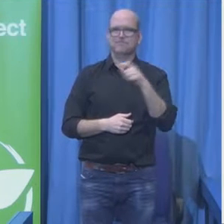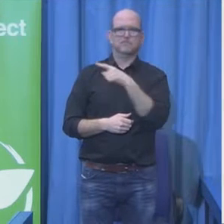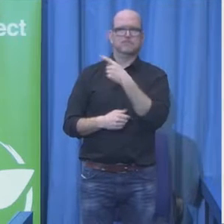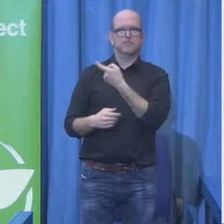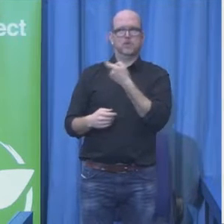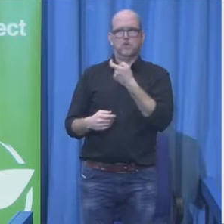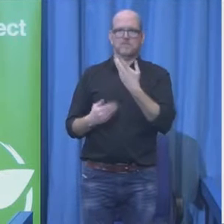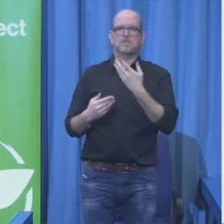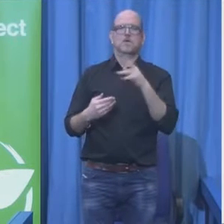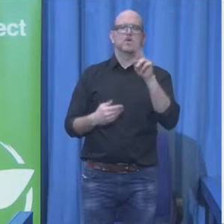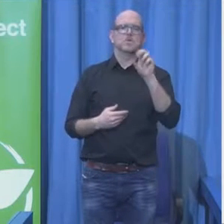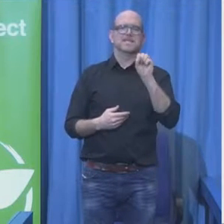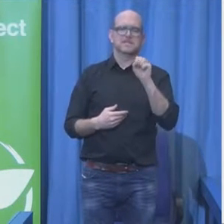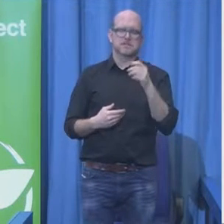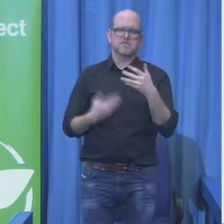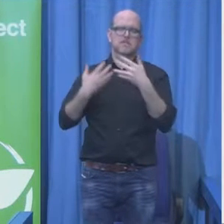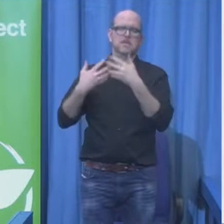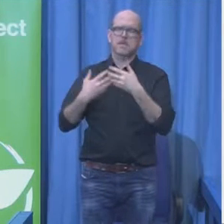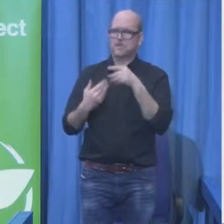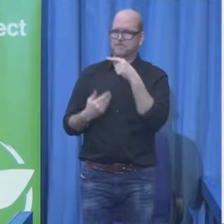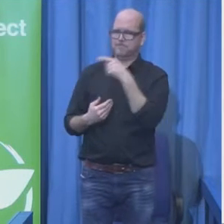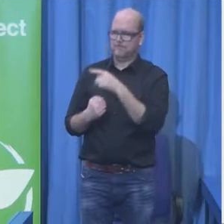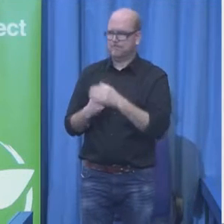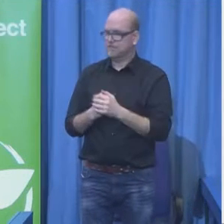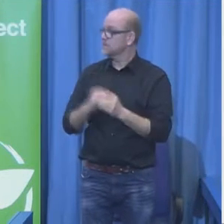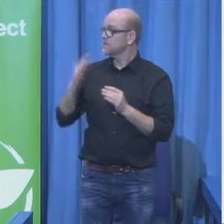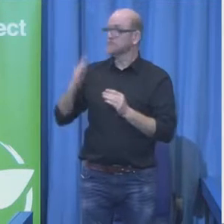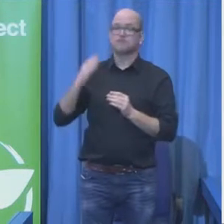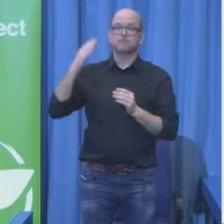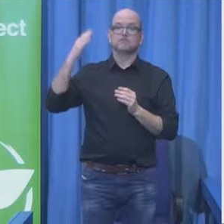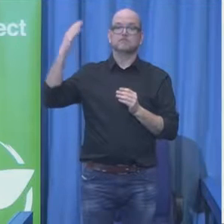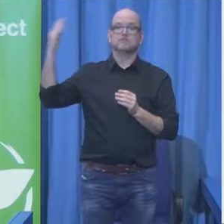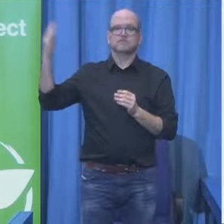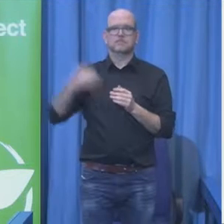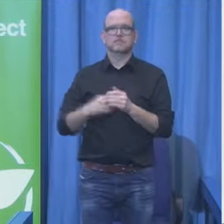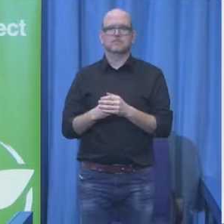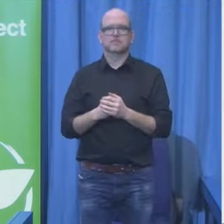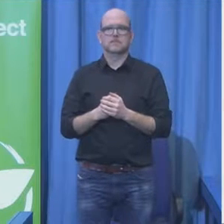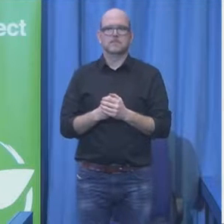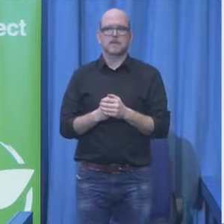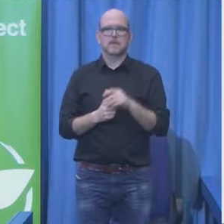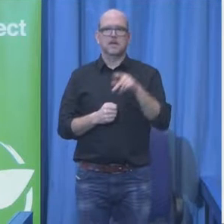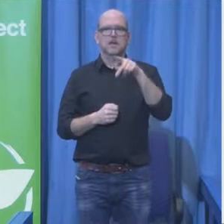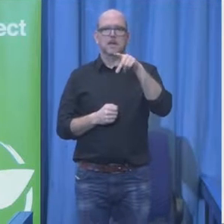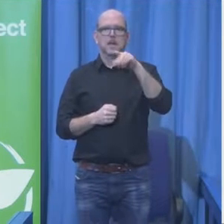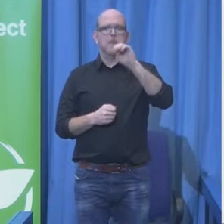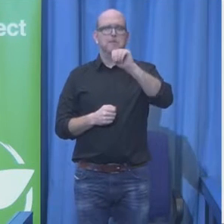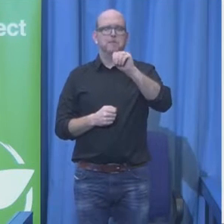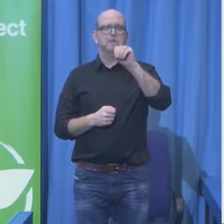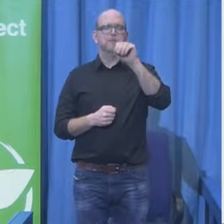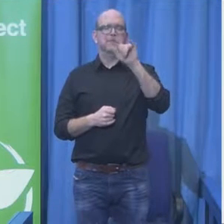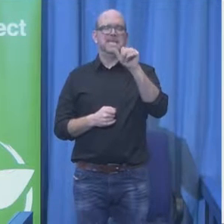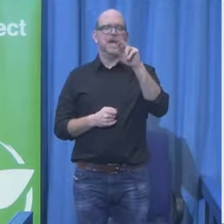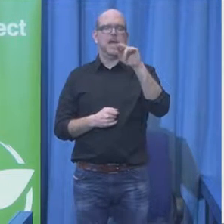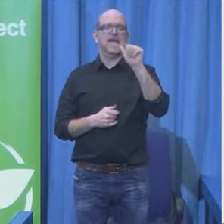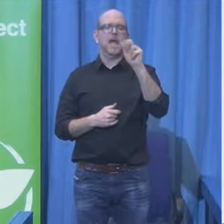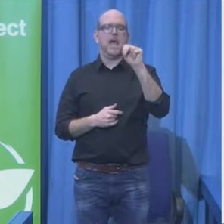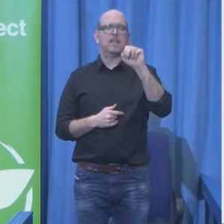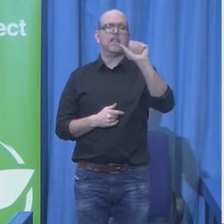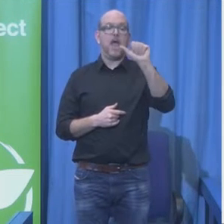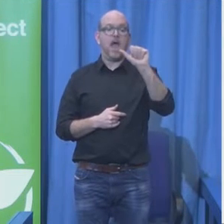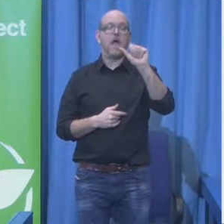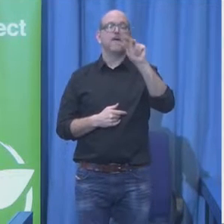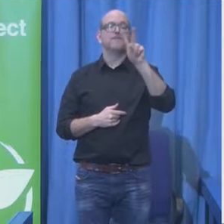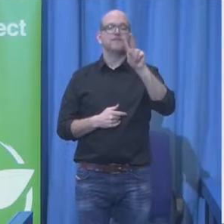Mrs. Ita MIRIANASHVILI, head of the Rights of Persons with Disabilities Unit in the Council of Europe, based in